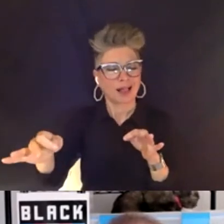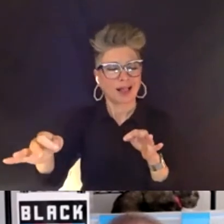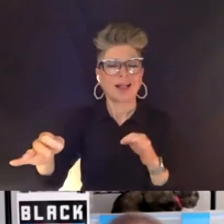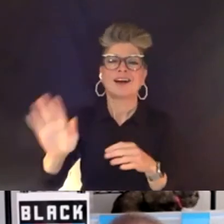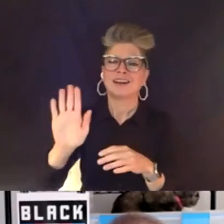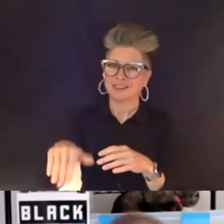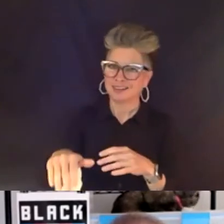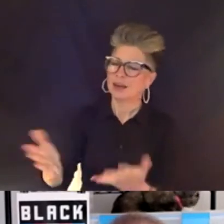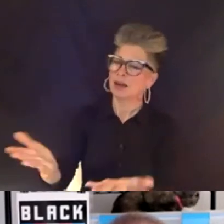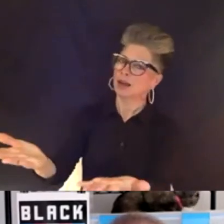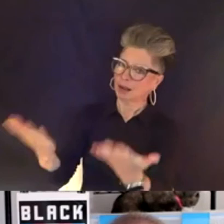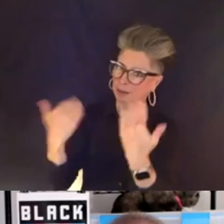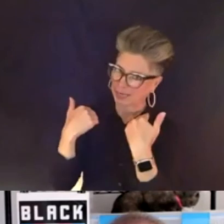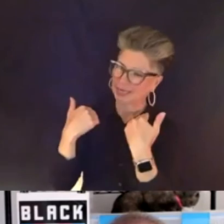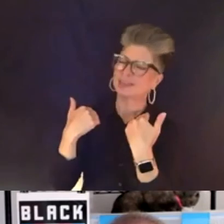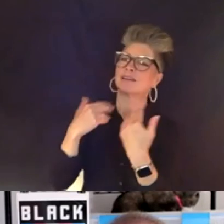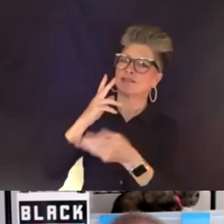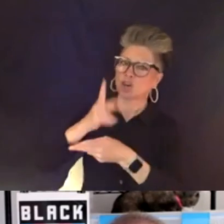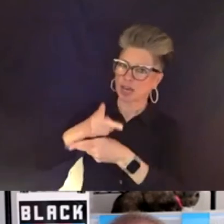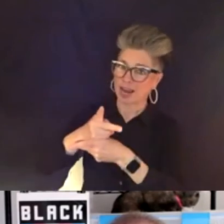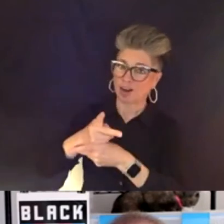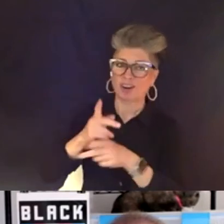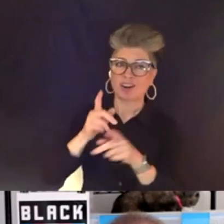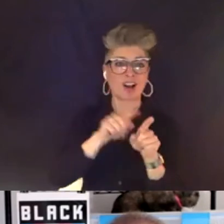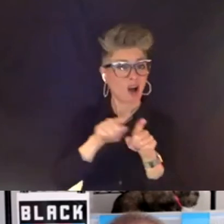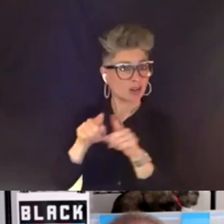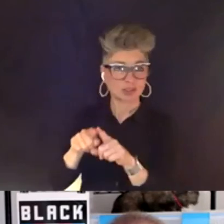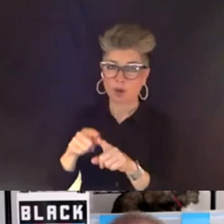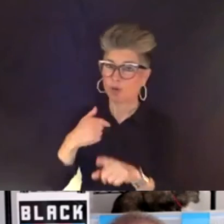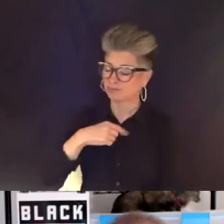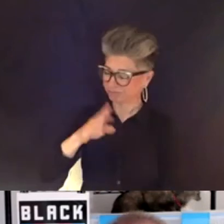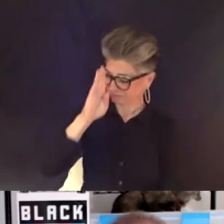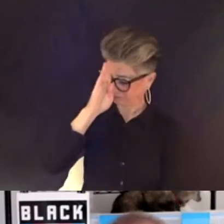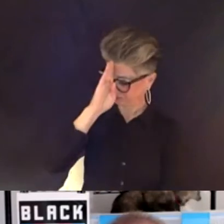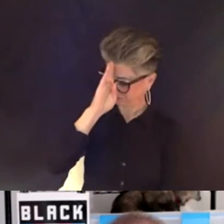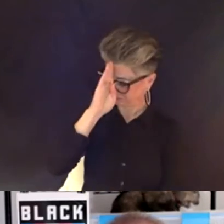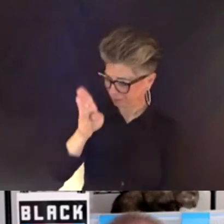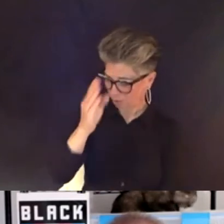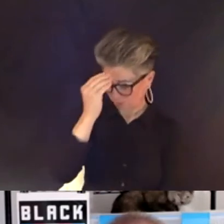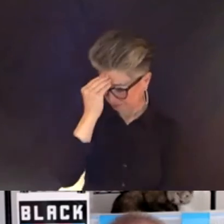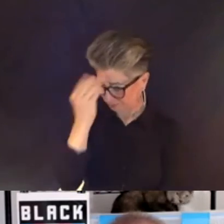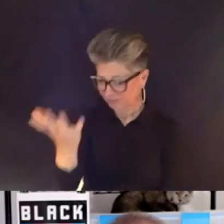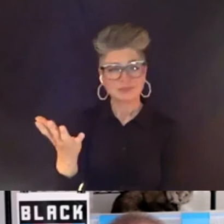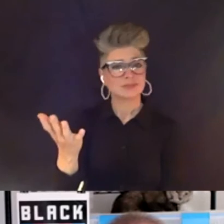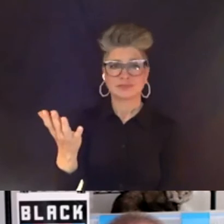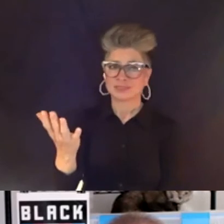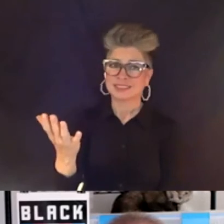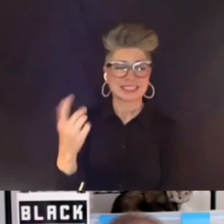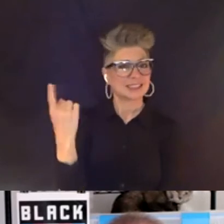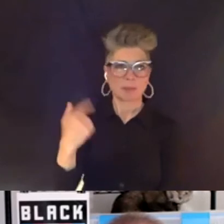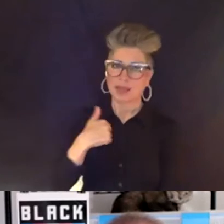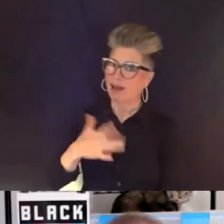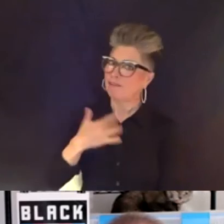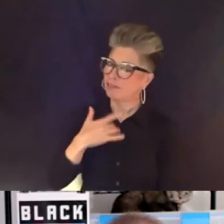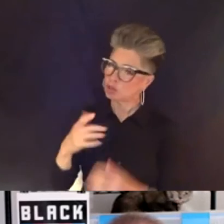And I would also shamelessly say as well, and I can't help myself, but this is something that I feel very